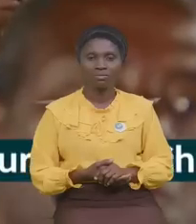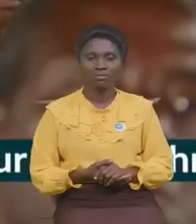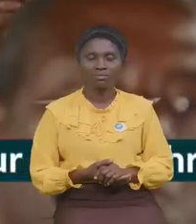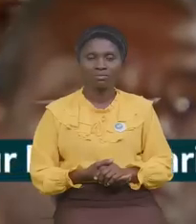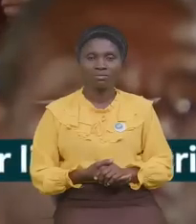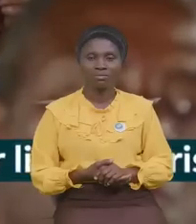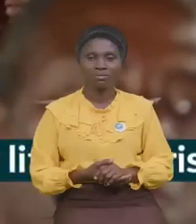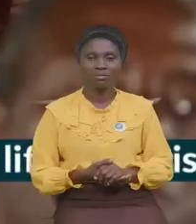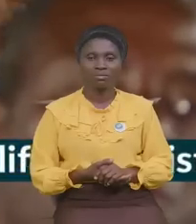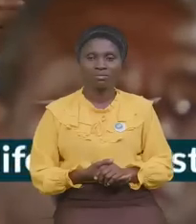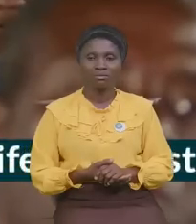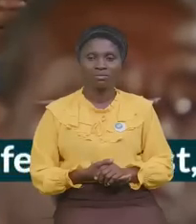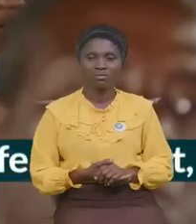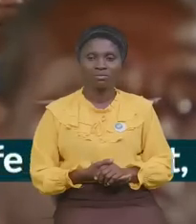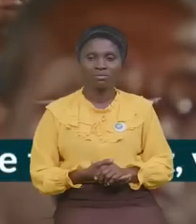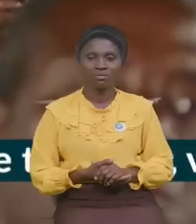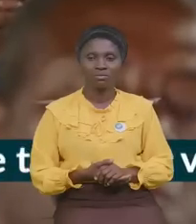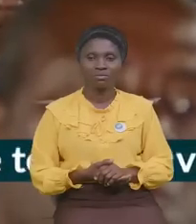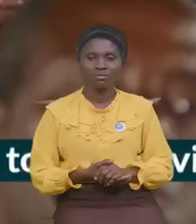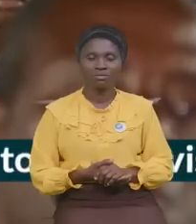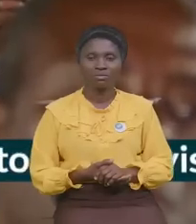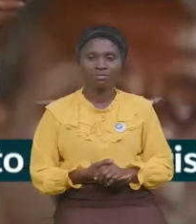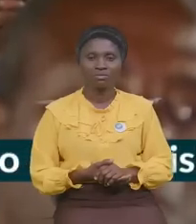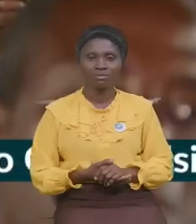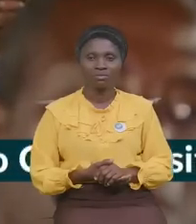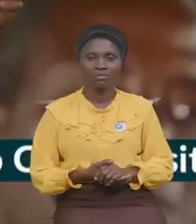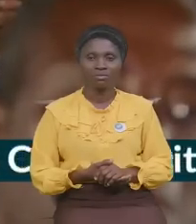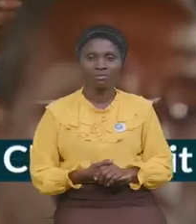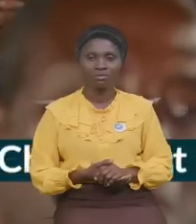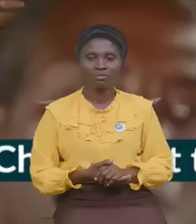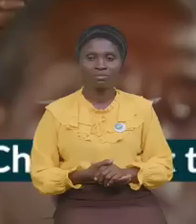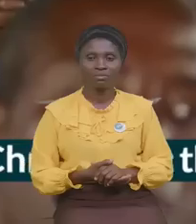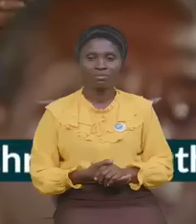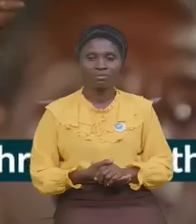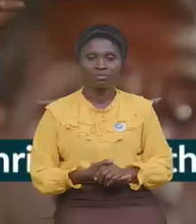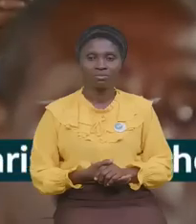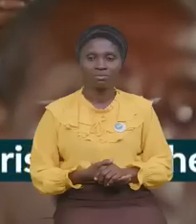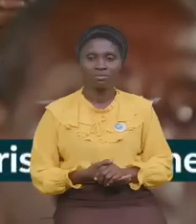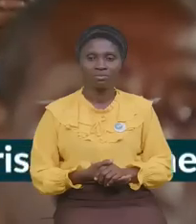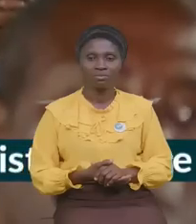2341 5449263.